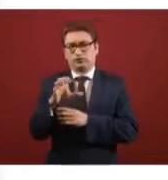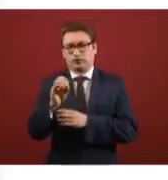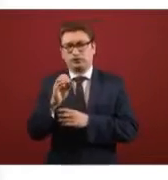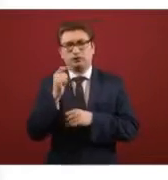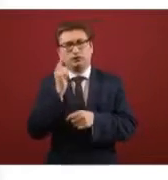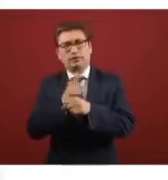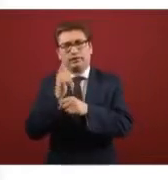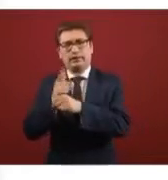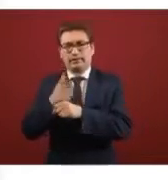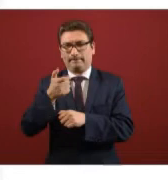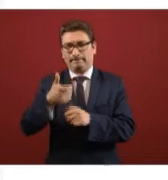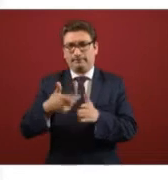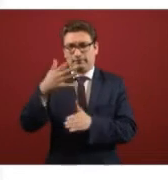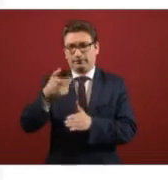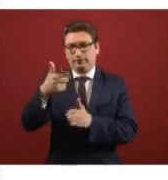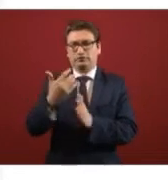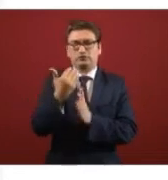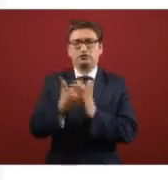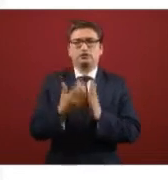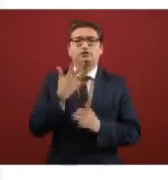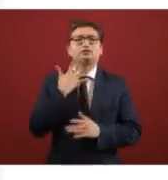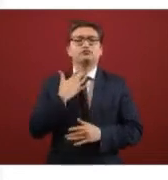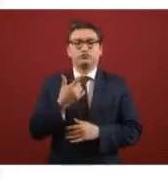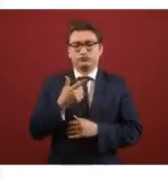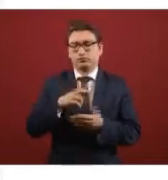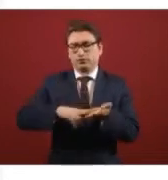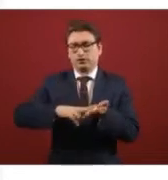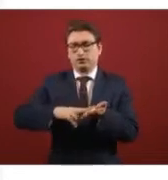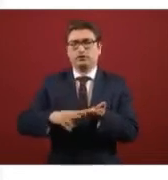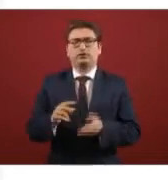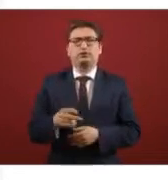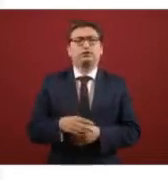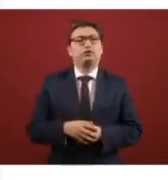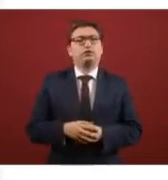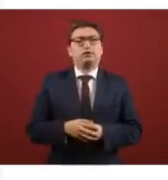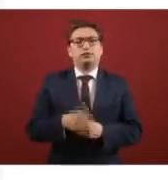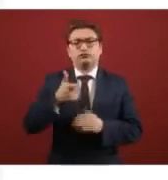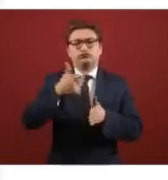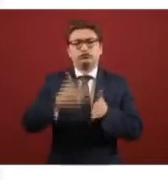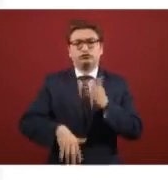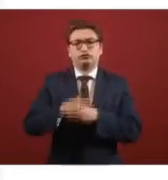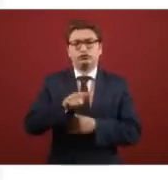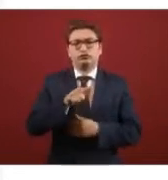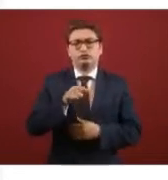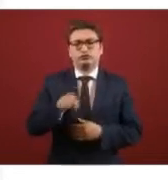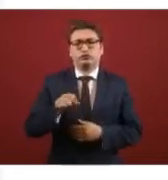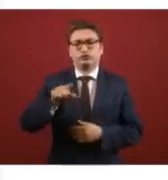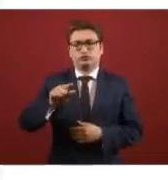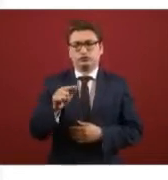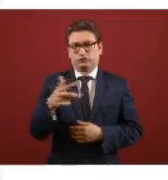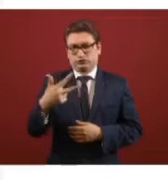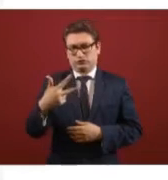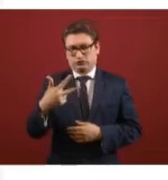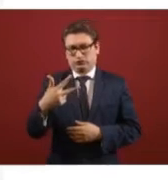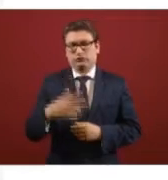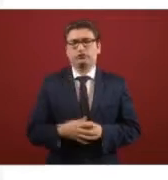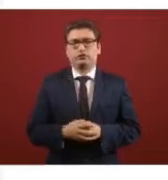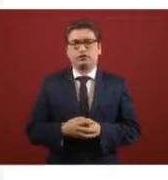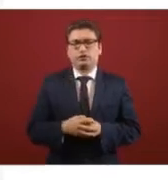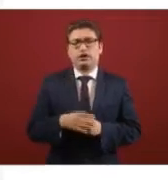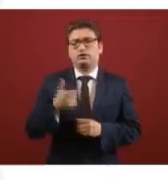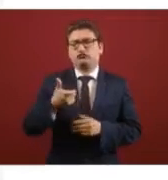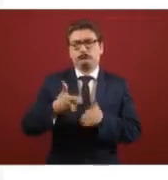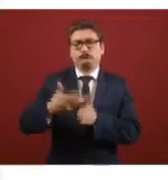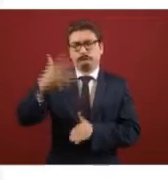Y ahí tenemos que la gasolina regular, el precio más económico en el país. So see, there it tells you what the most